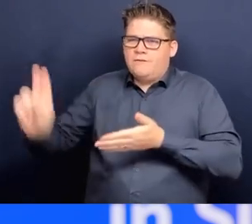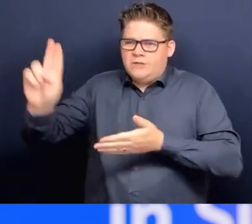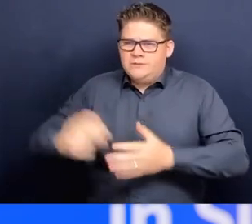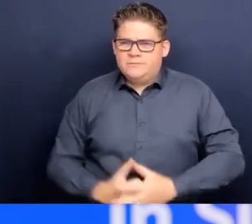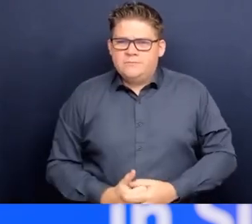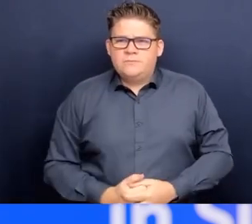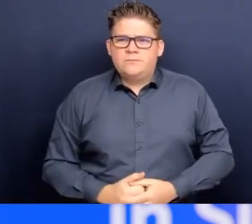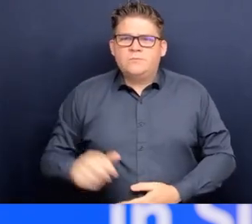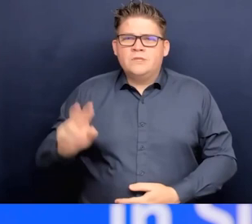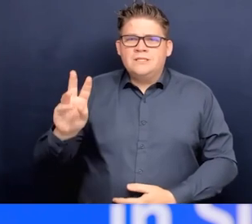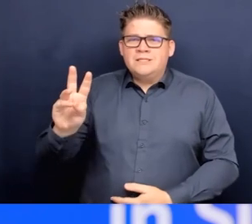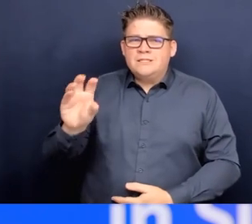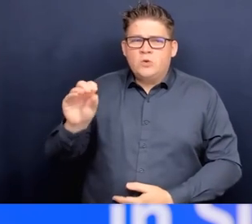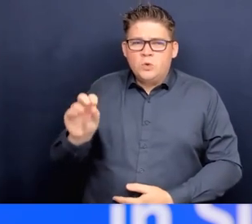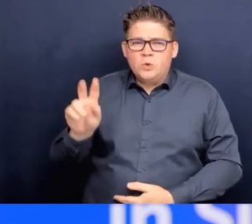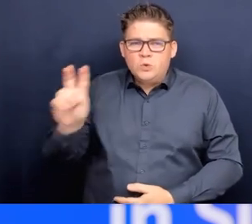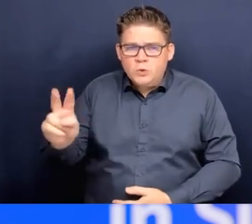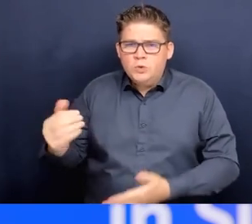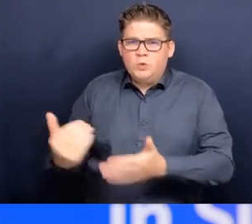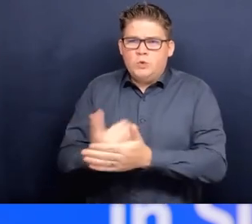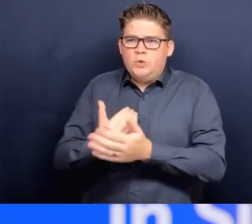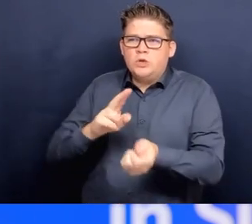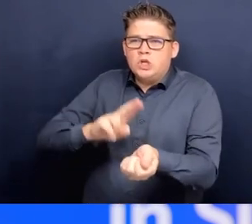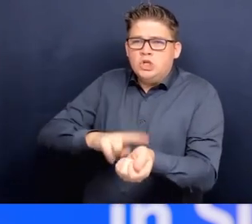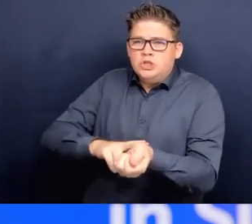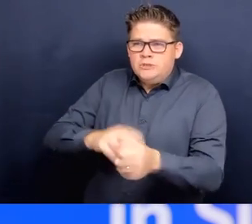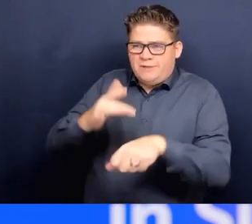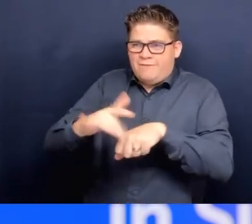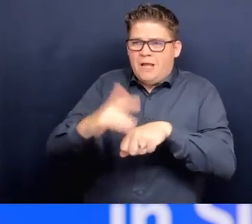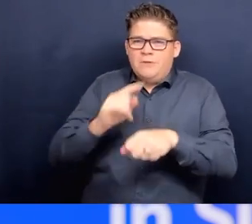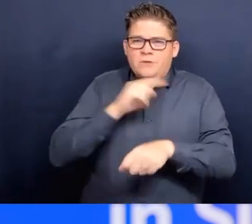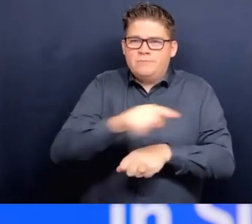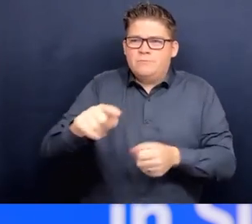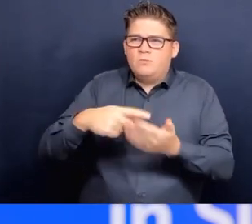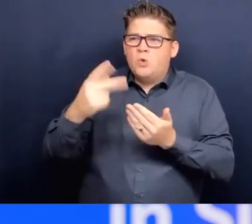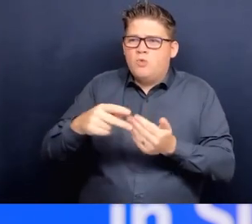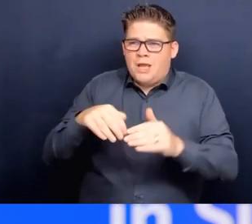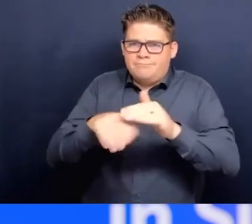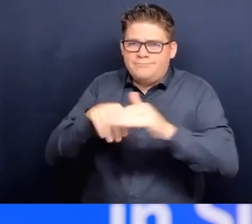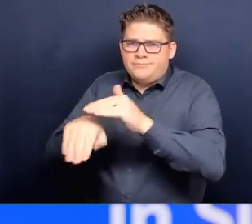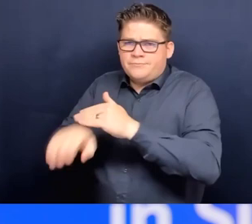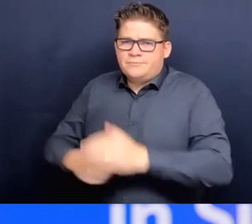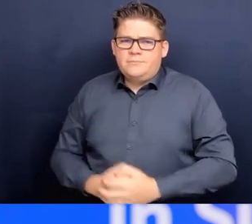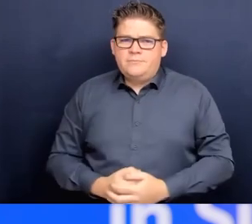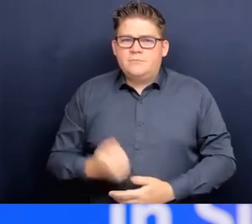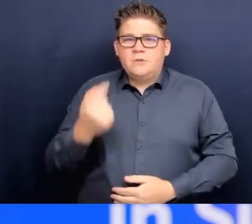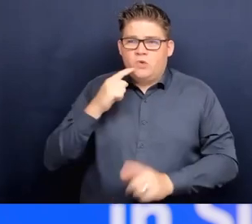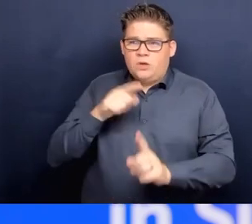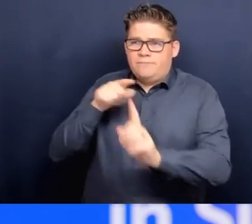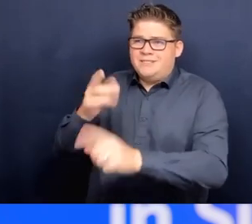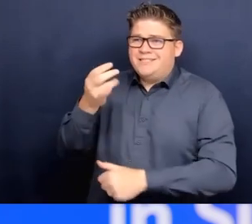and 602 new nursing seats across 17 post-secondary institutions in BC. And we're